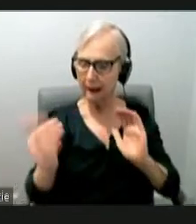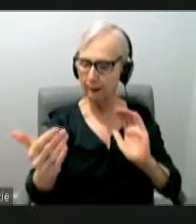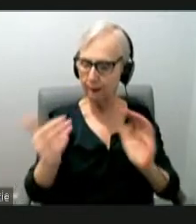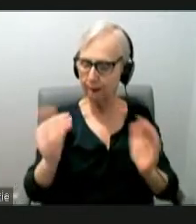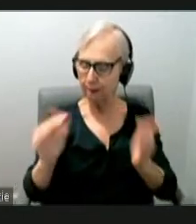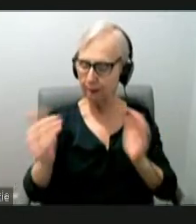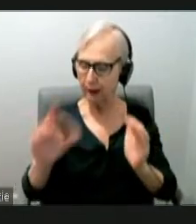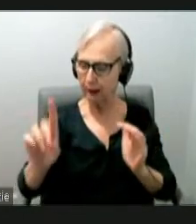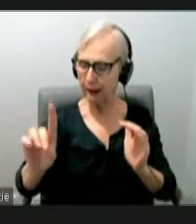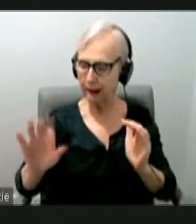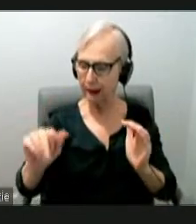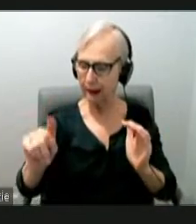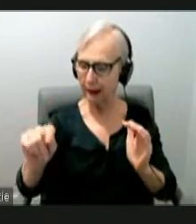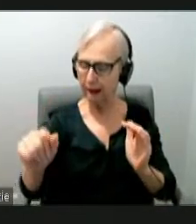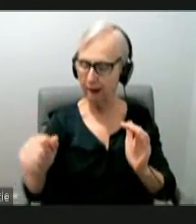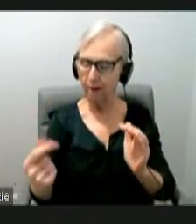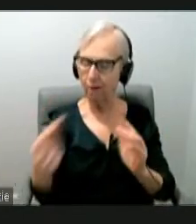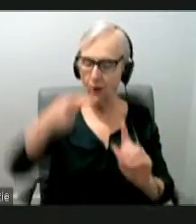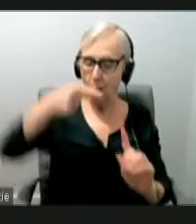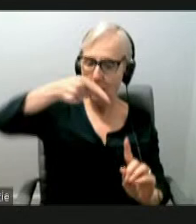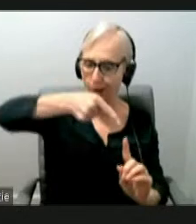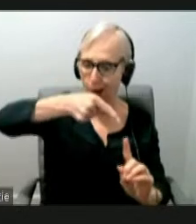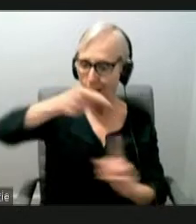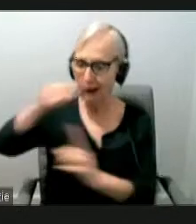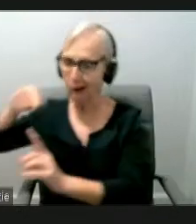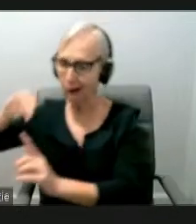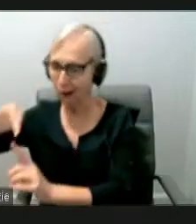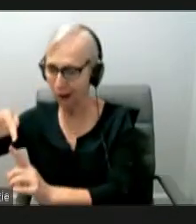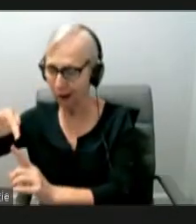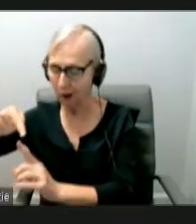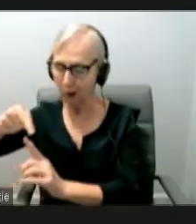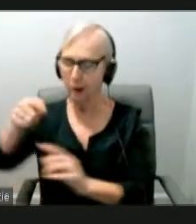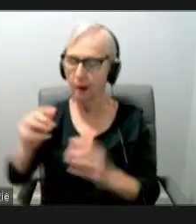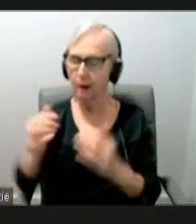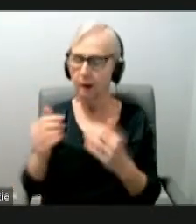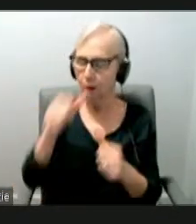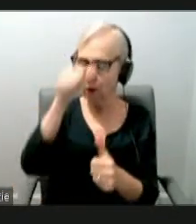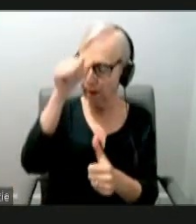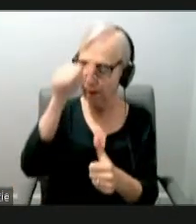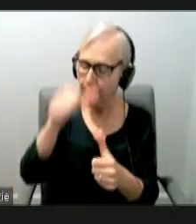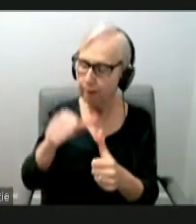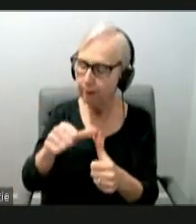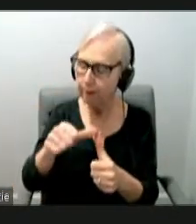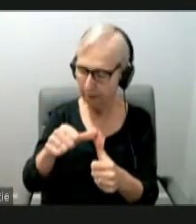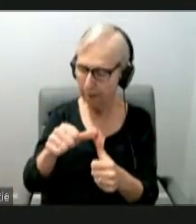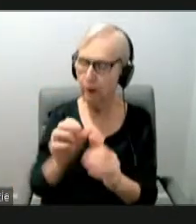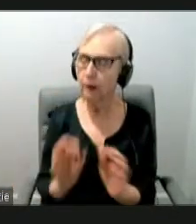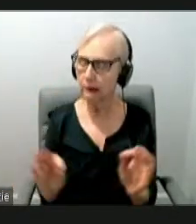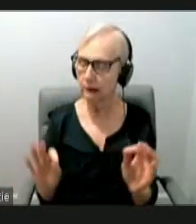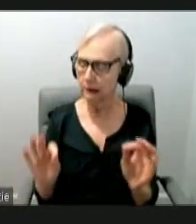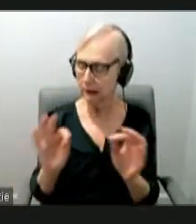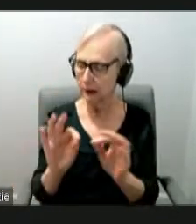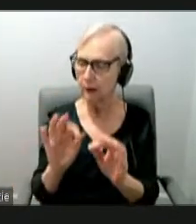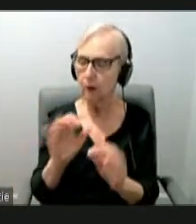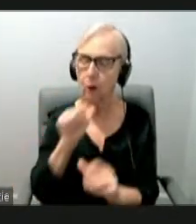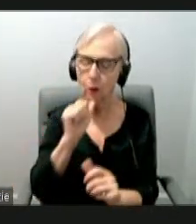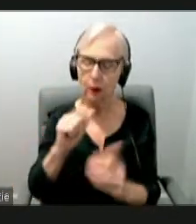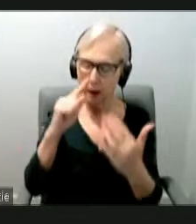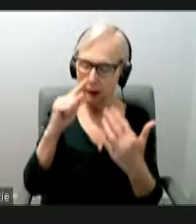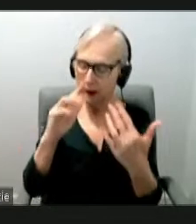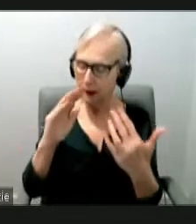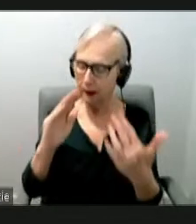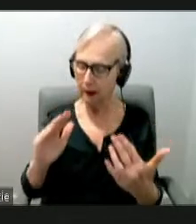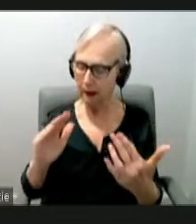data from one point in time or one community to another, it's important to remember that we're not going to expect